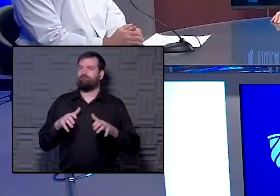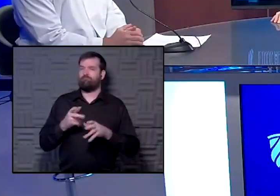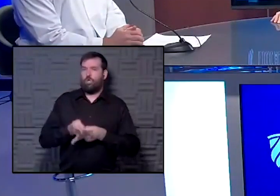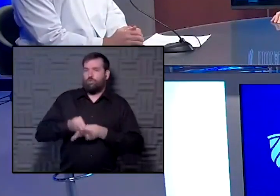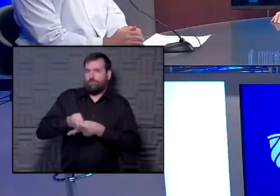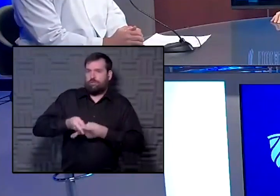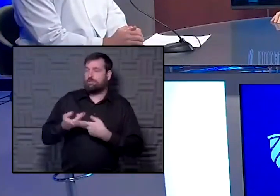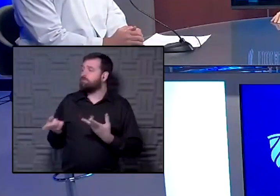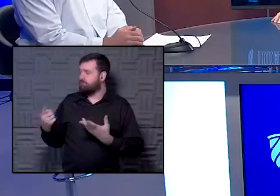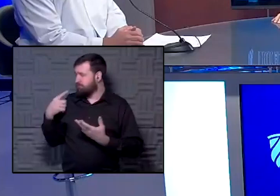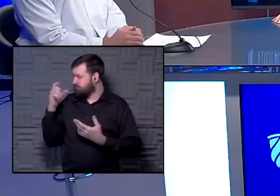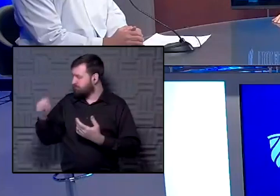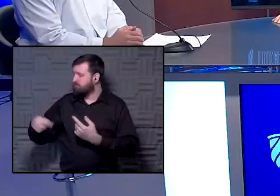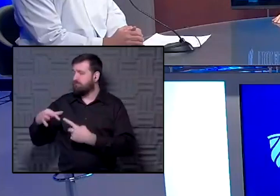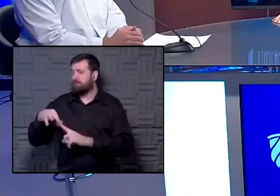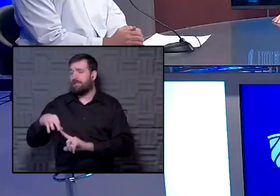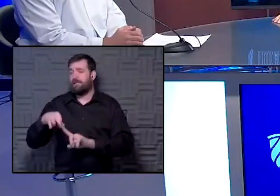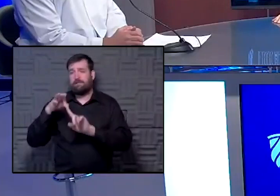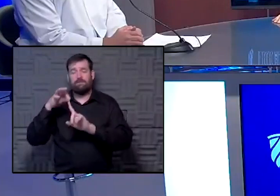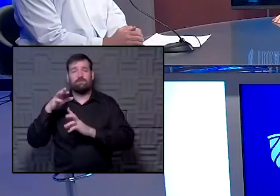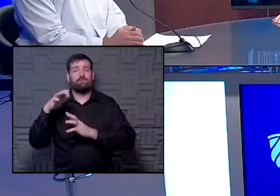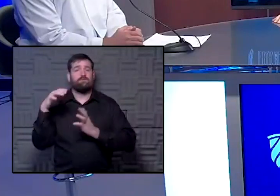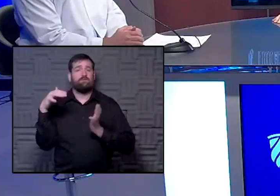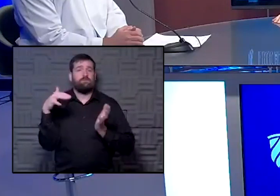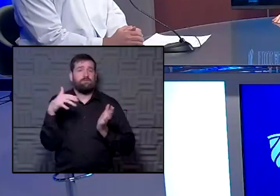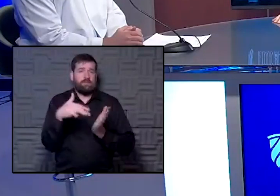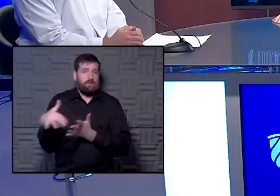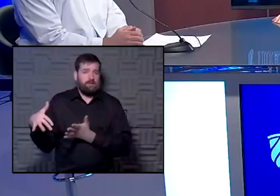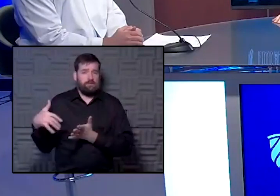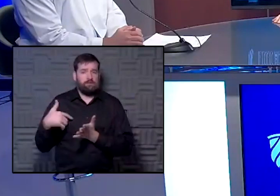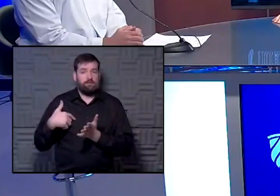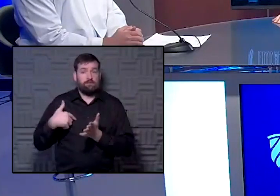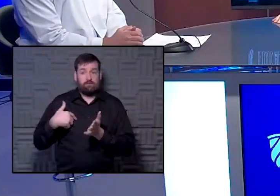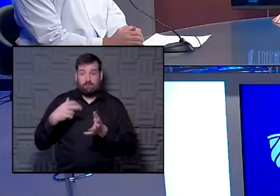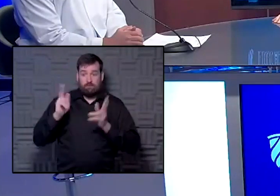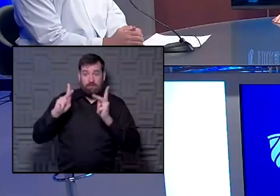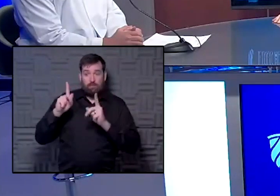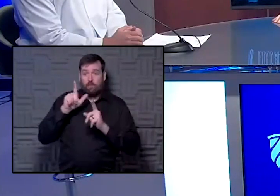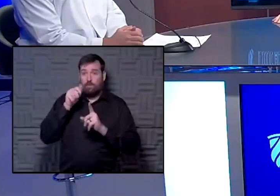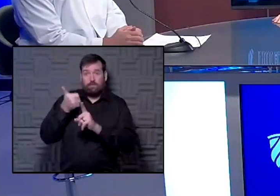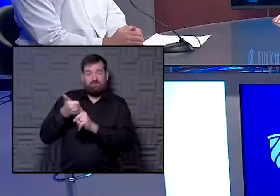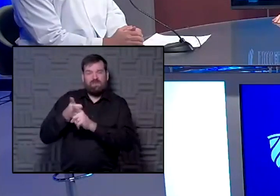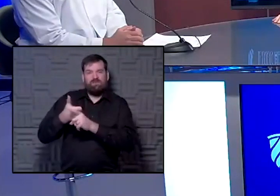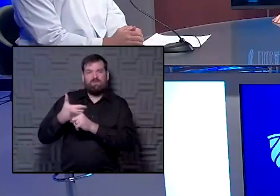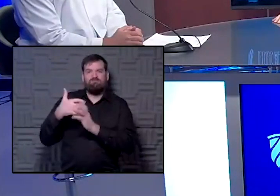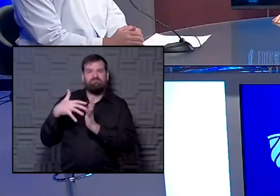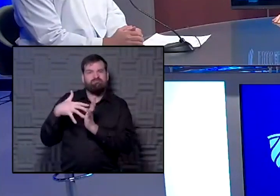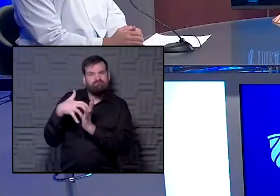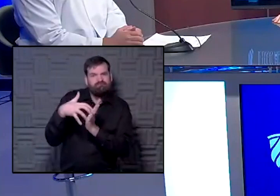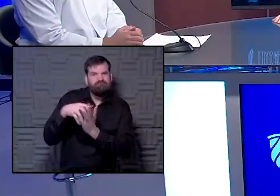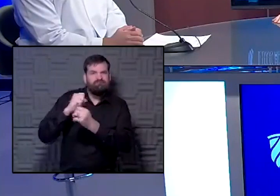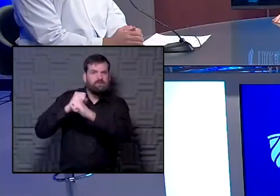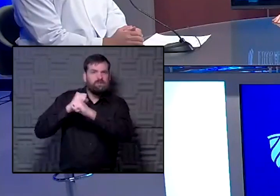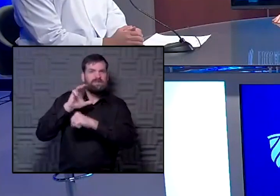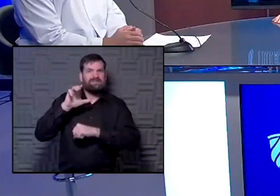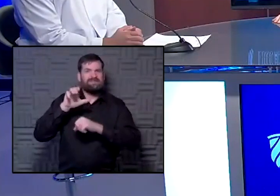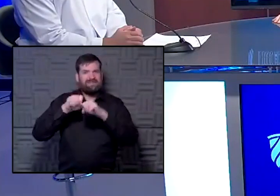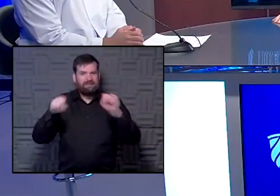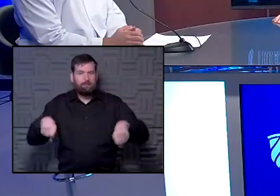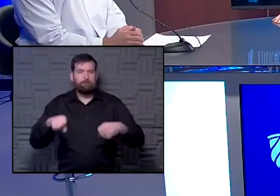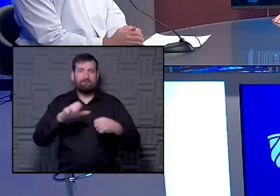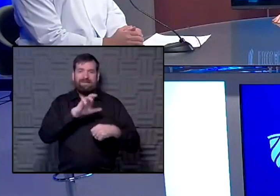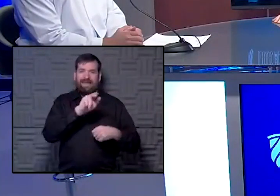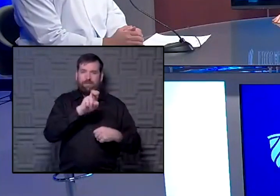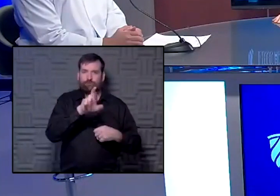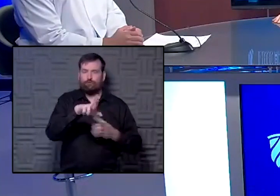I would say is that in the studies, we excluded people that were immunosuppressed, that had cancer and other things. When you're